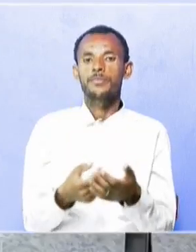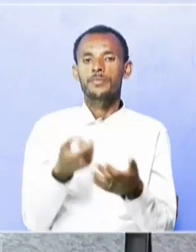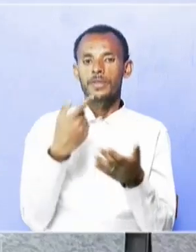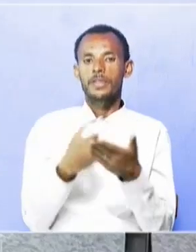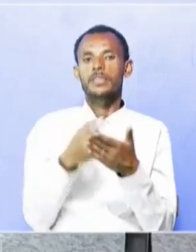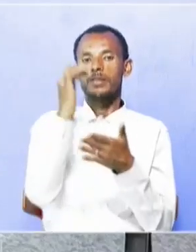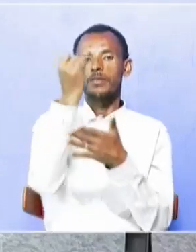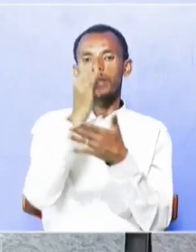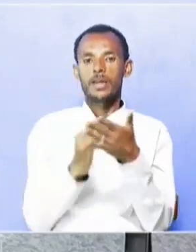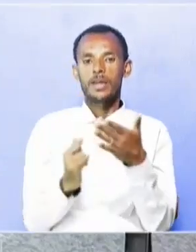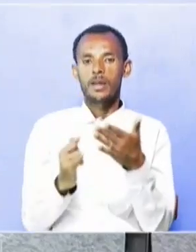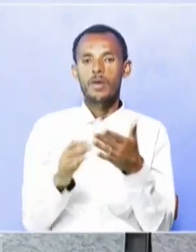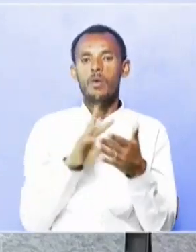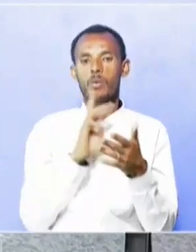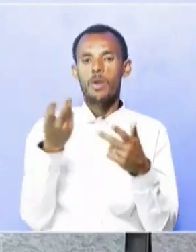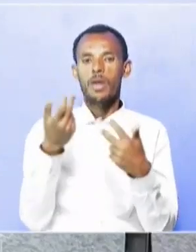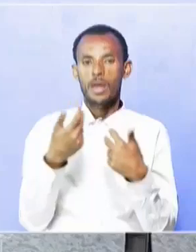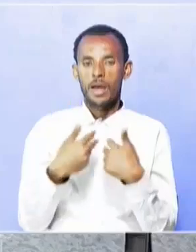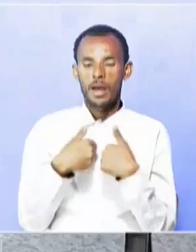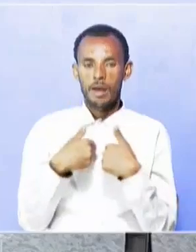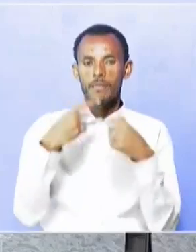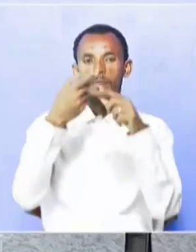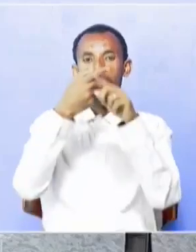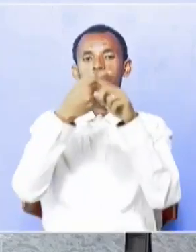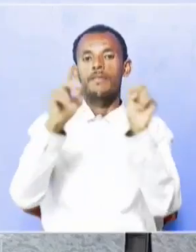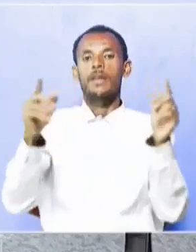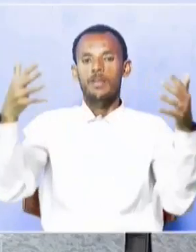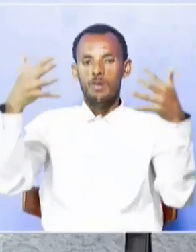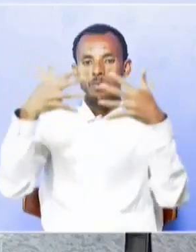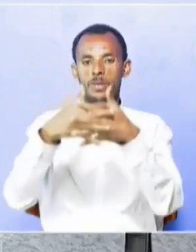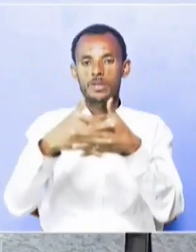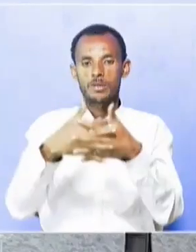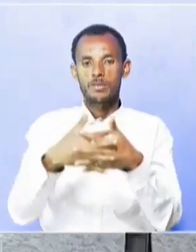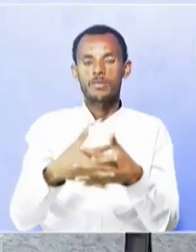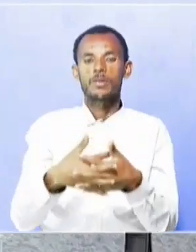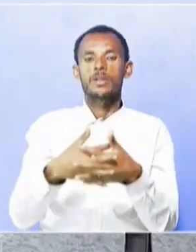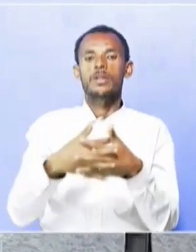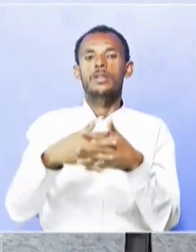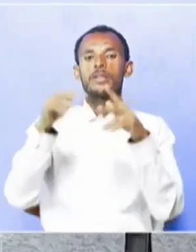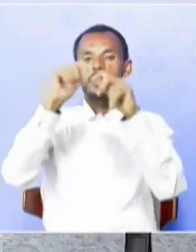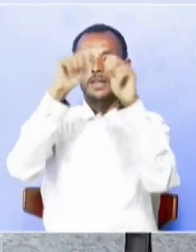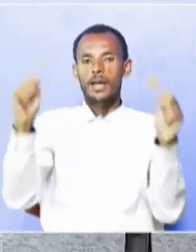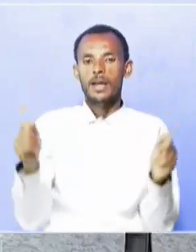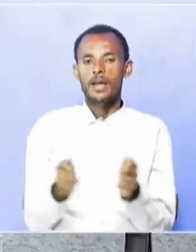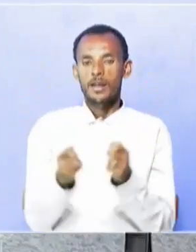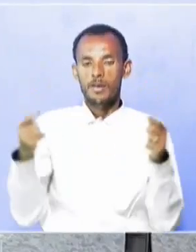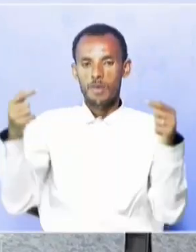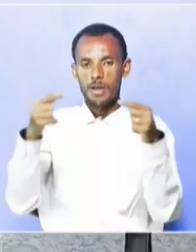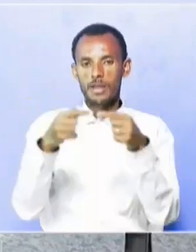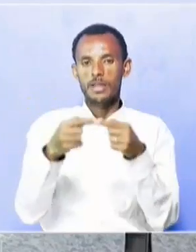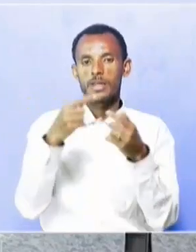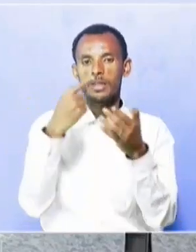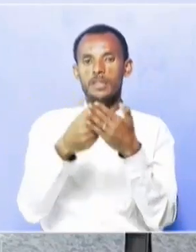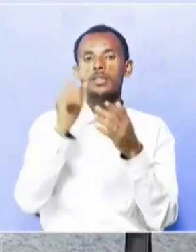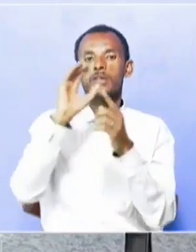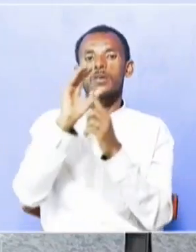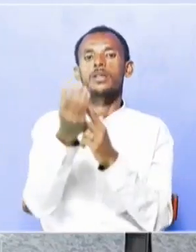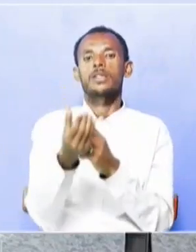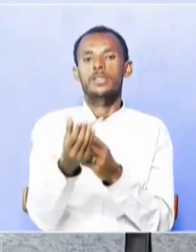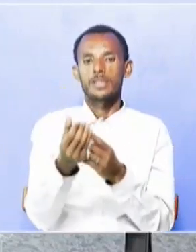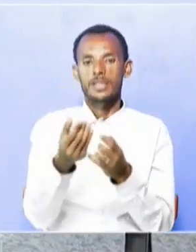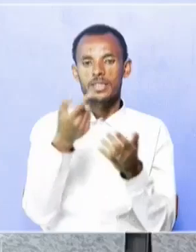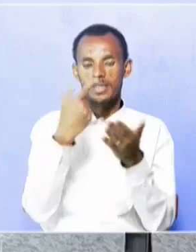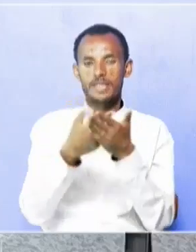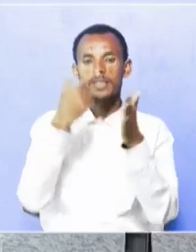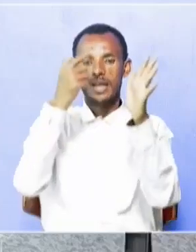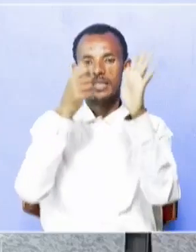this figure, we have different combination of triangles connected in this manner. So in